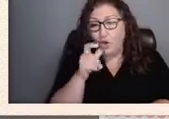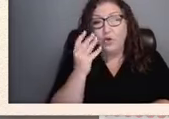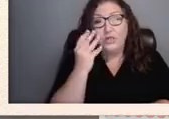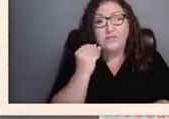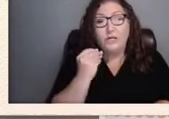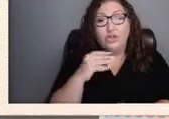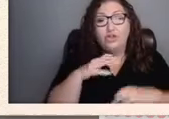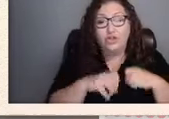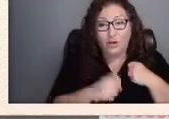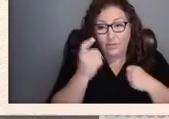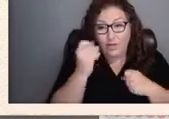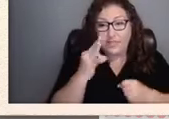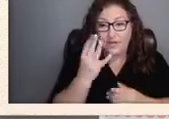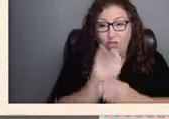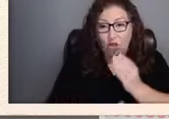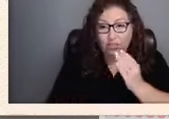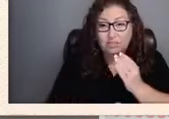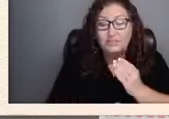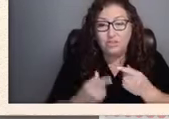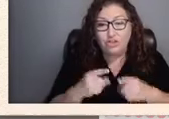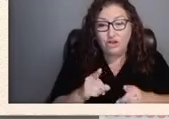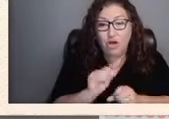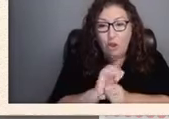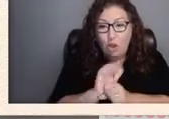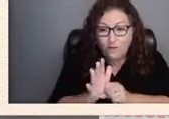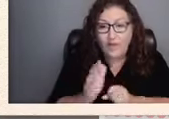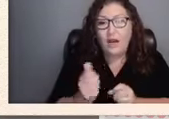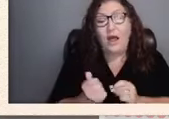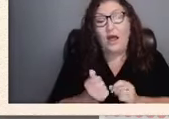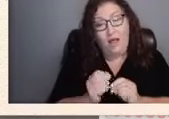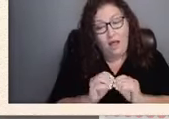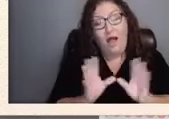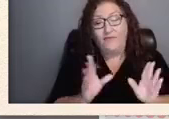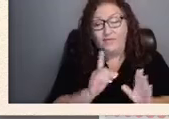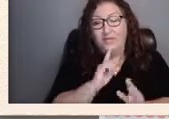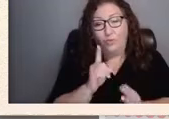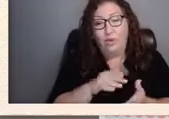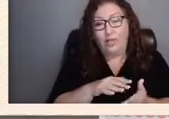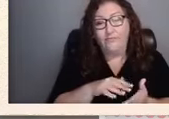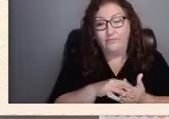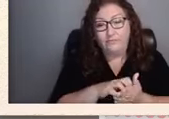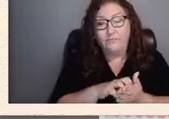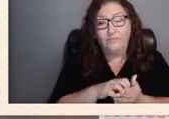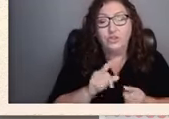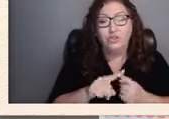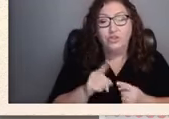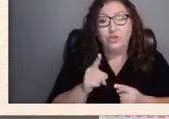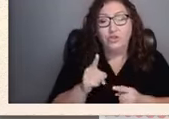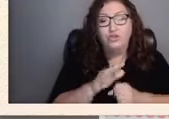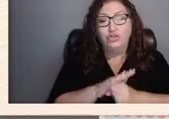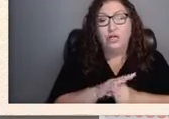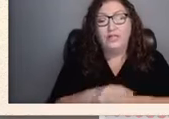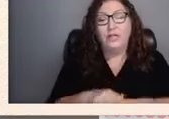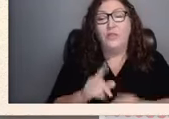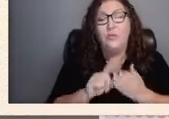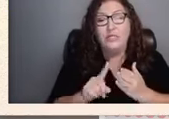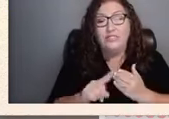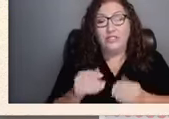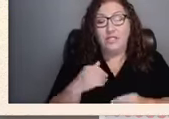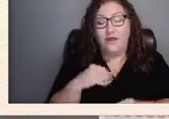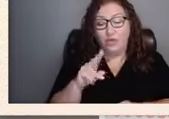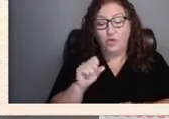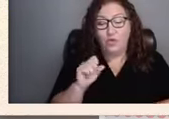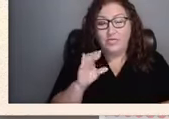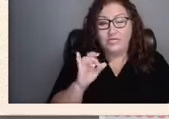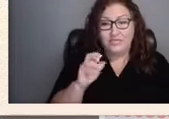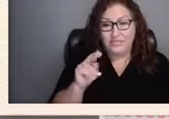to loss during COVID obviously are particularly vulnerable to distress. There's research from the US Census Bureau that has suggested